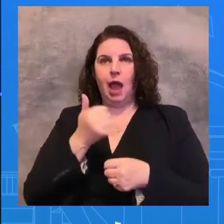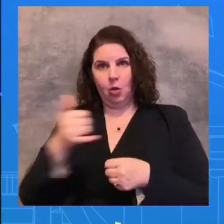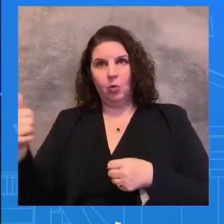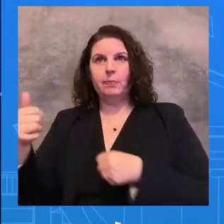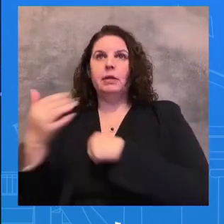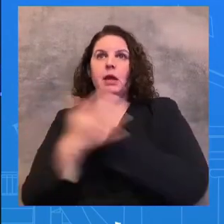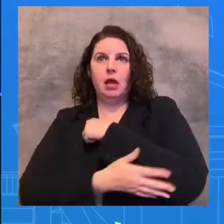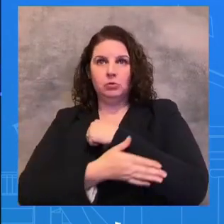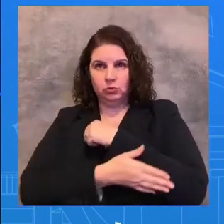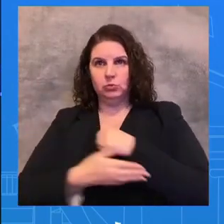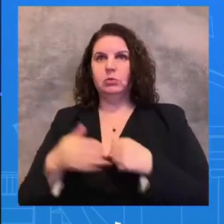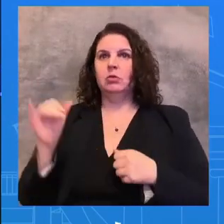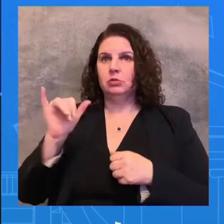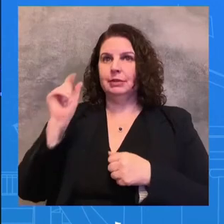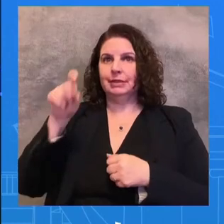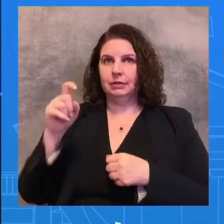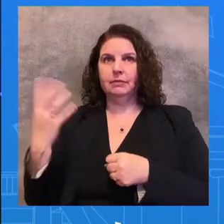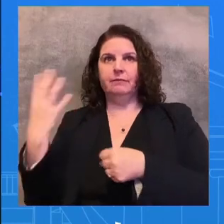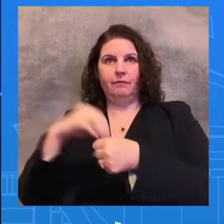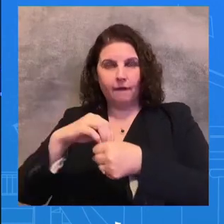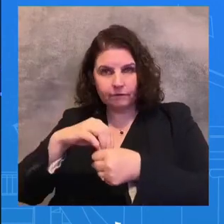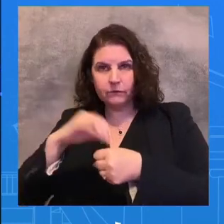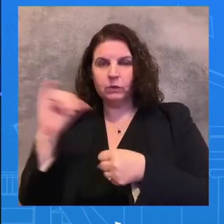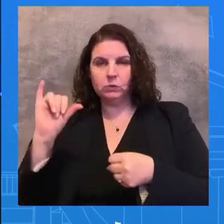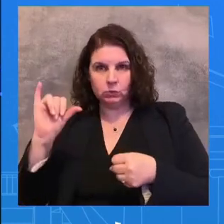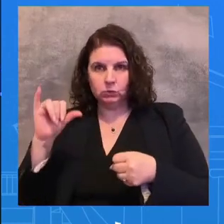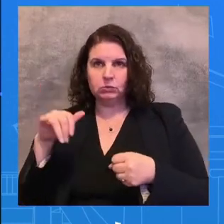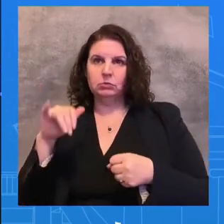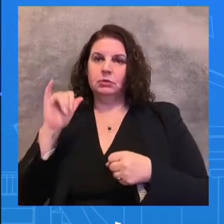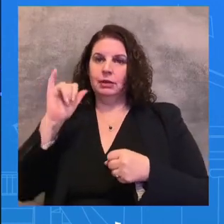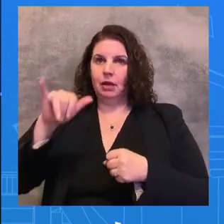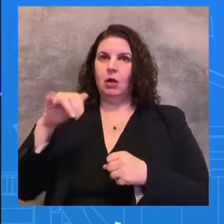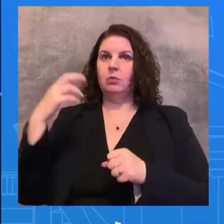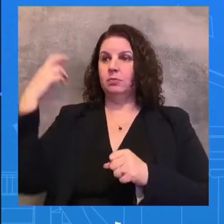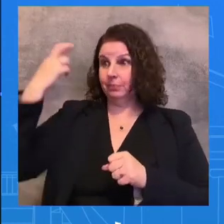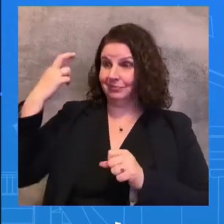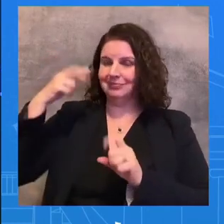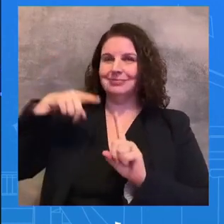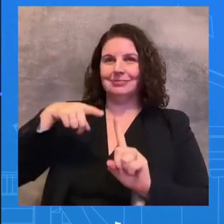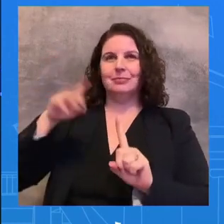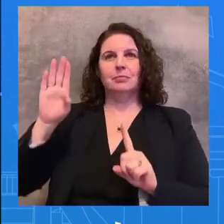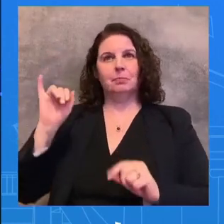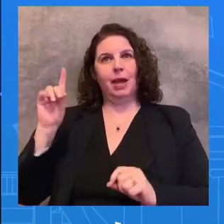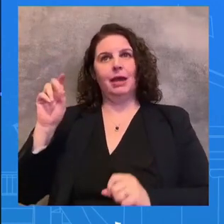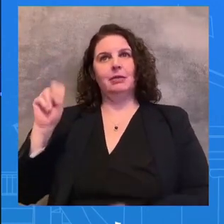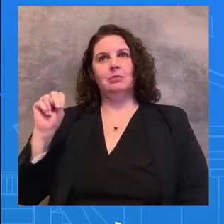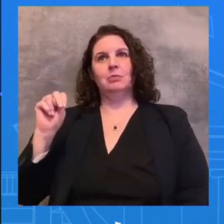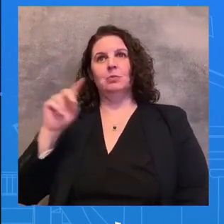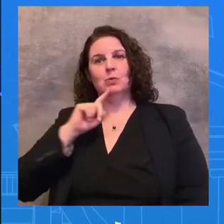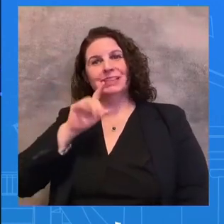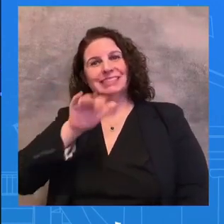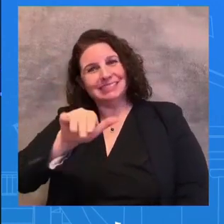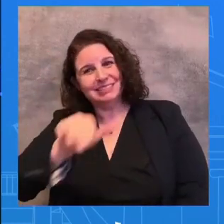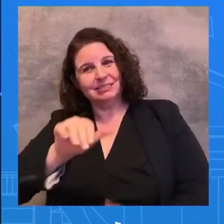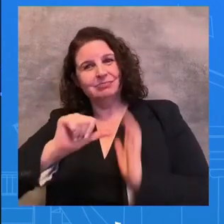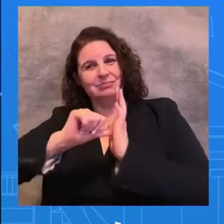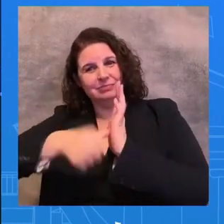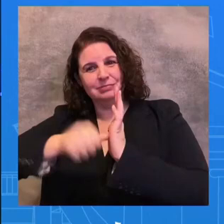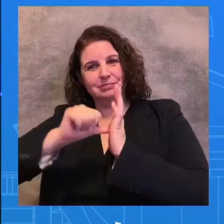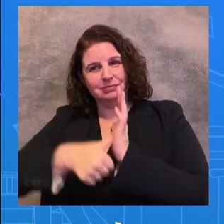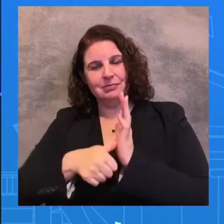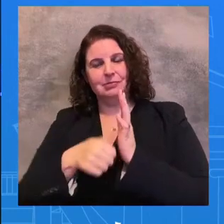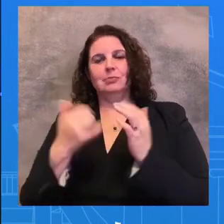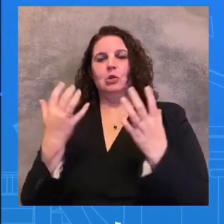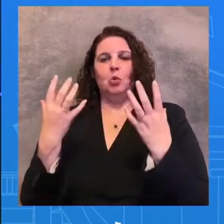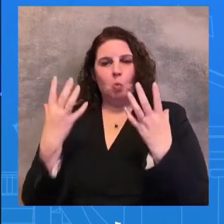a focus of President Biden from the beginning, not just post-October 7th. But you'd have to ask them how they connect the